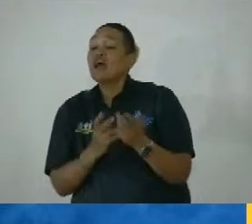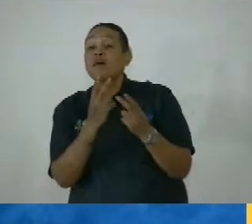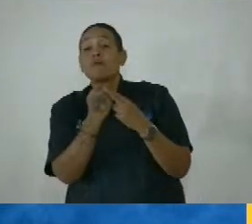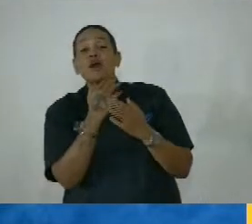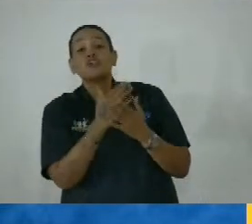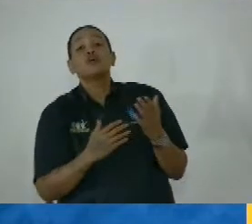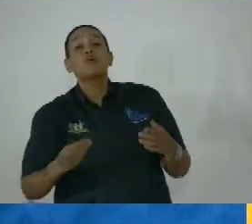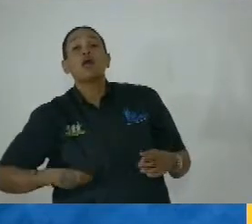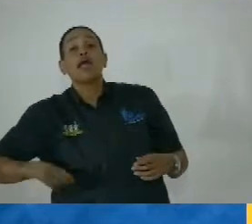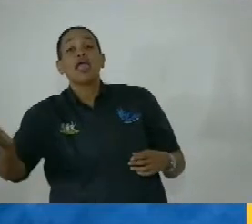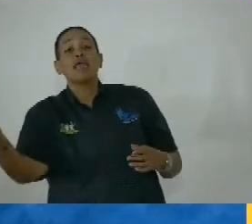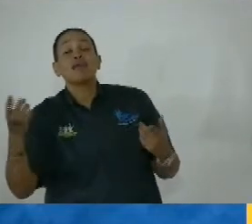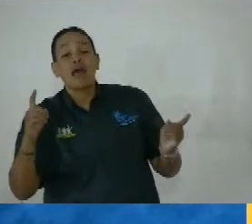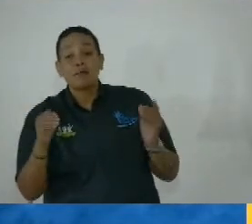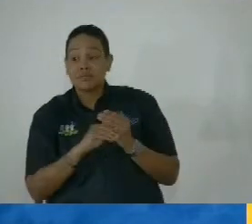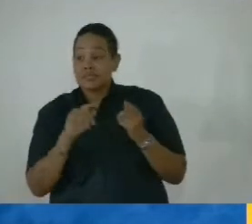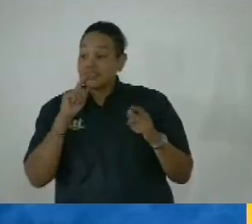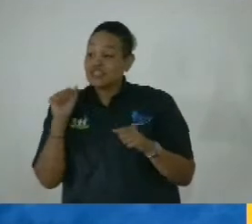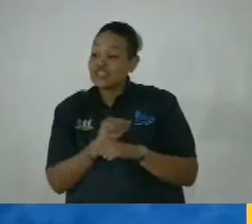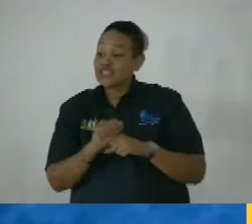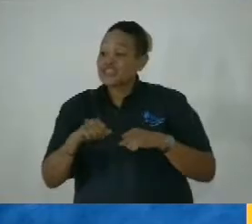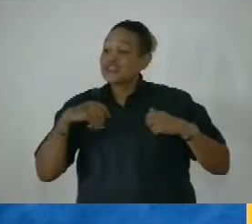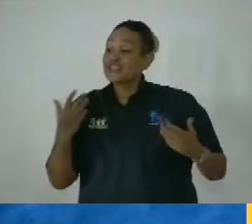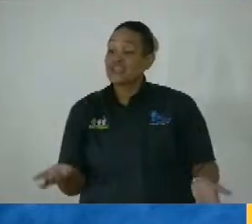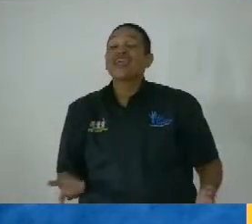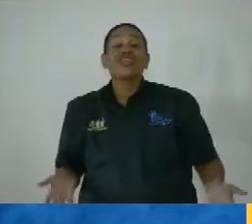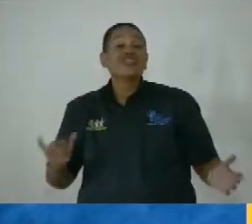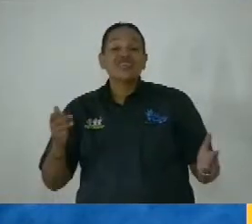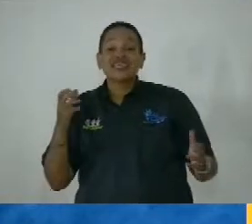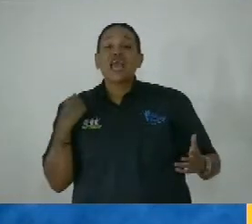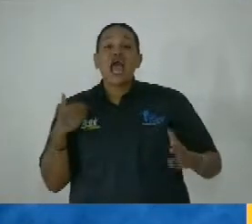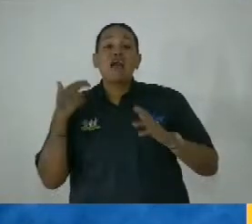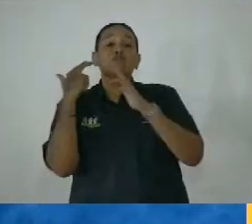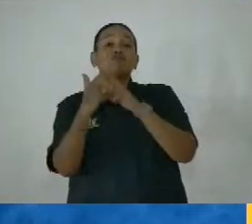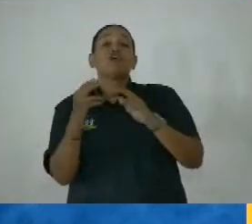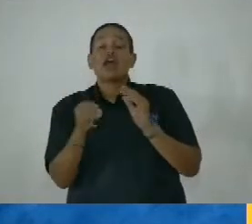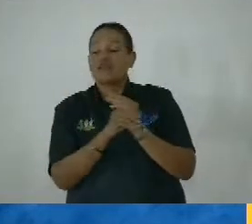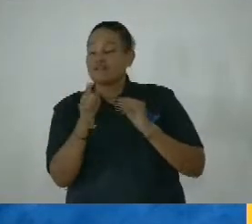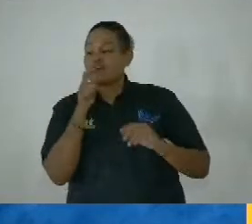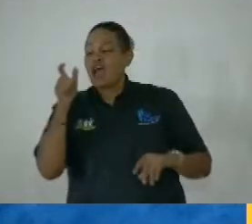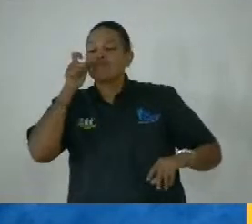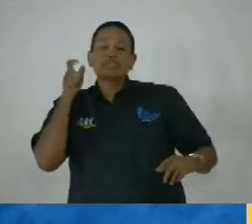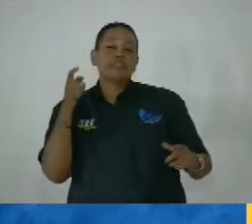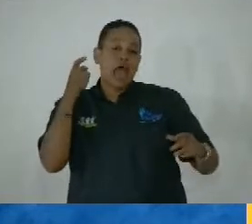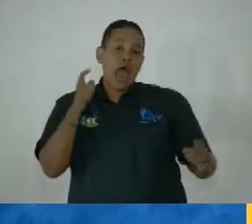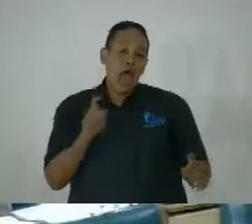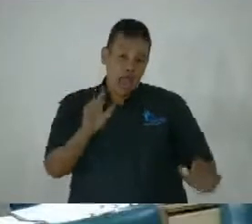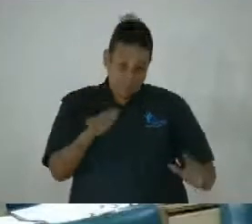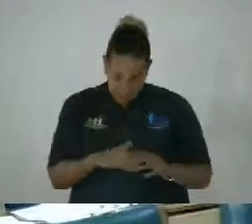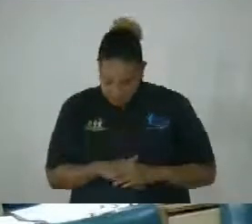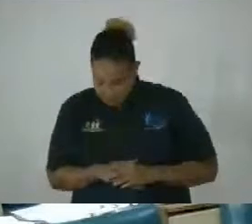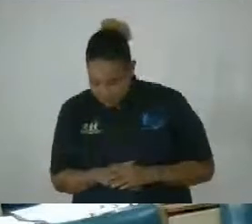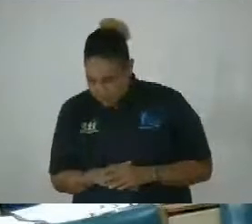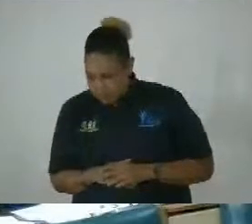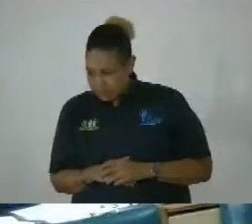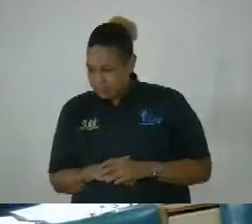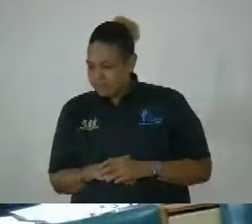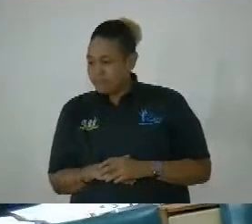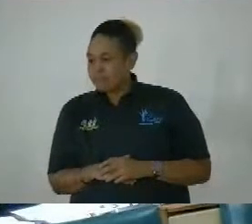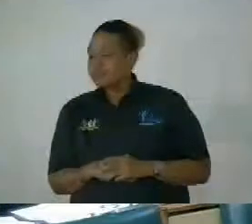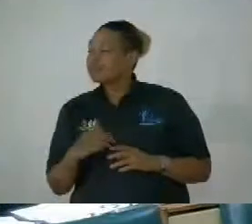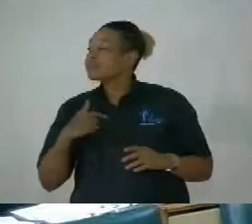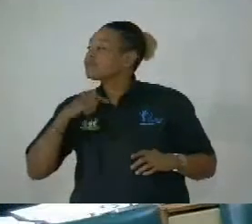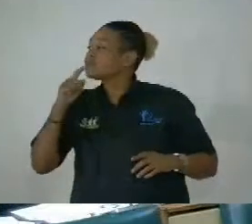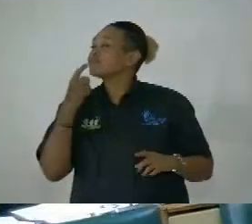whatever they were. Indeed, Madam Speaker, I have to refer to a very recent incident. I was in